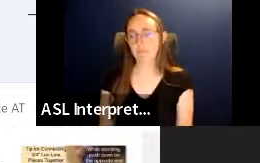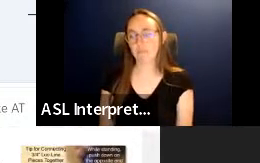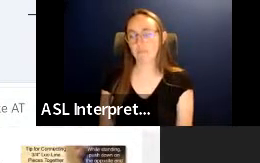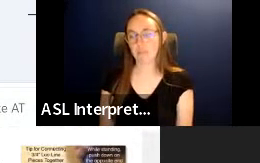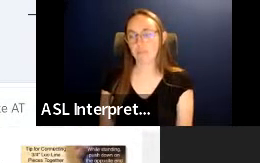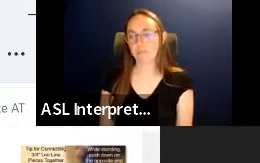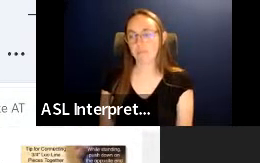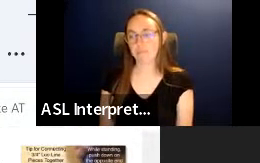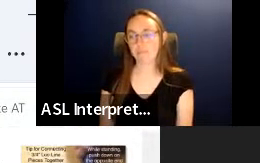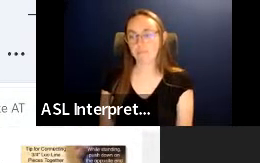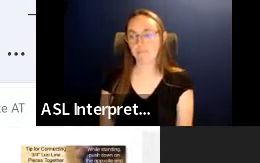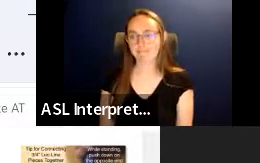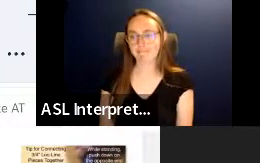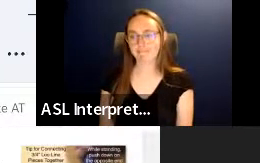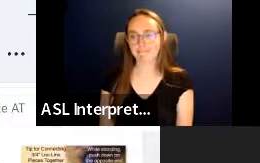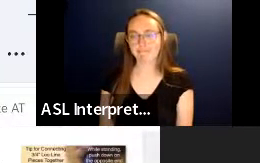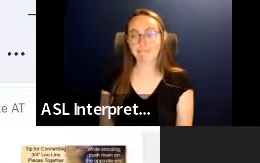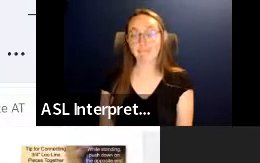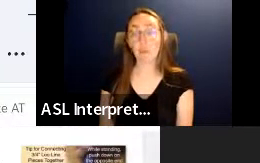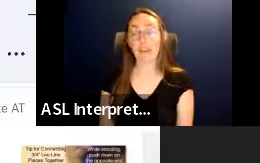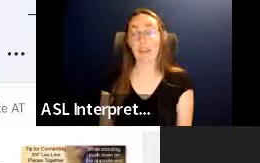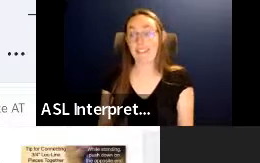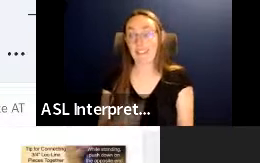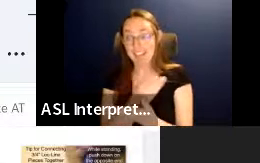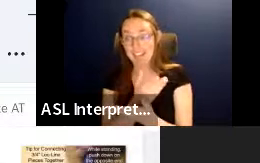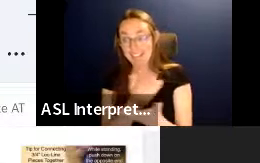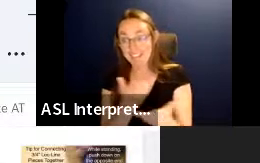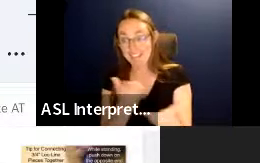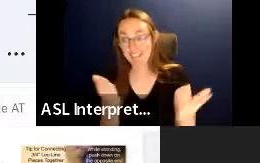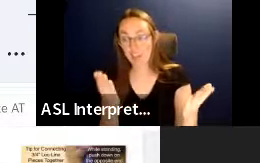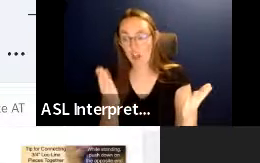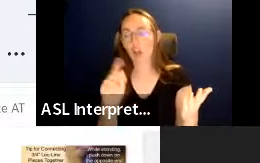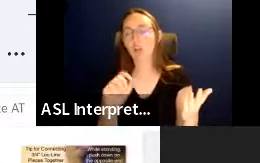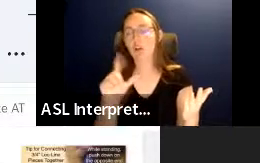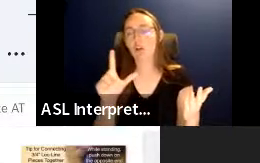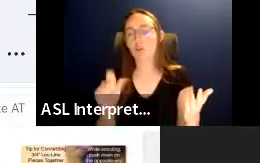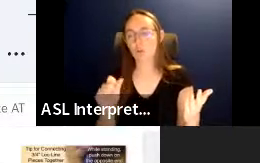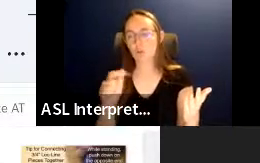All right, so these are the tools that I travel with.